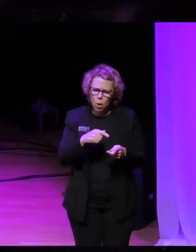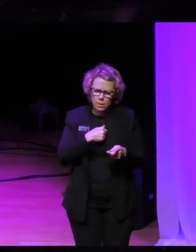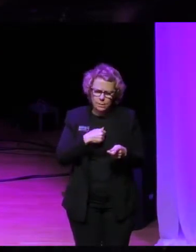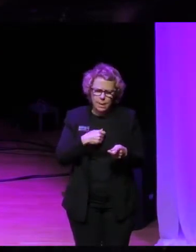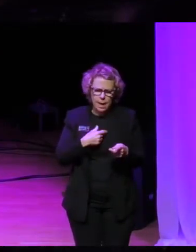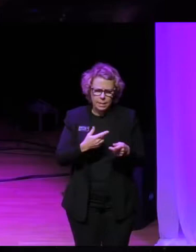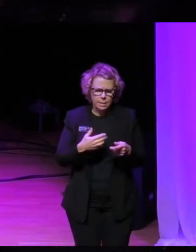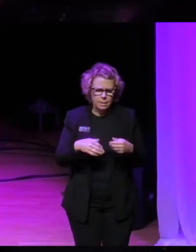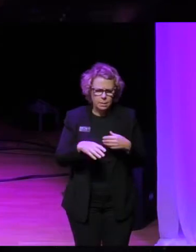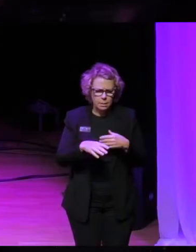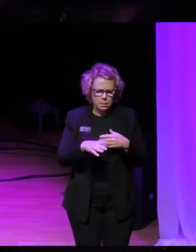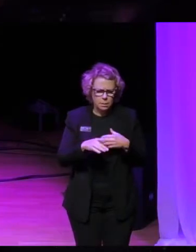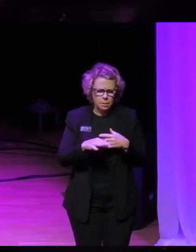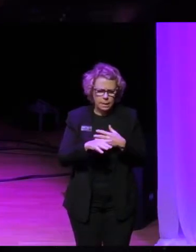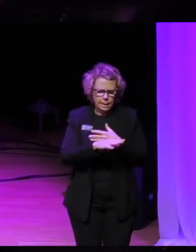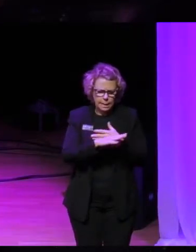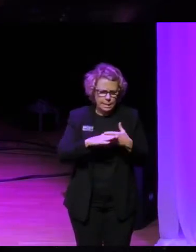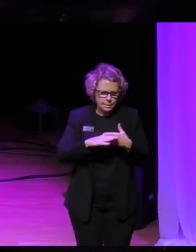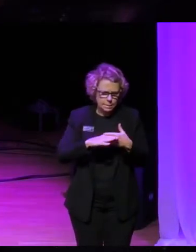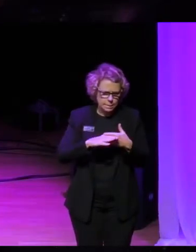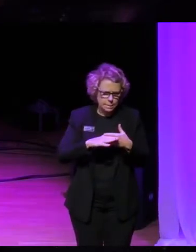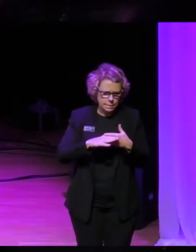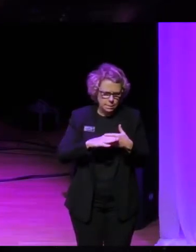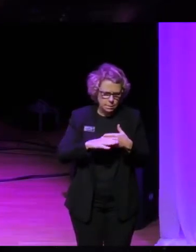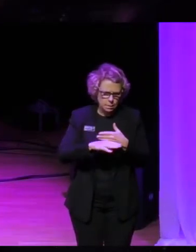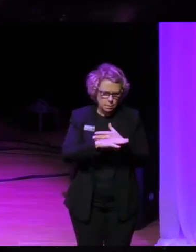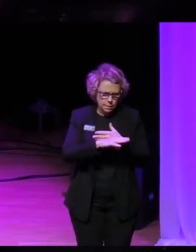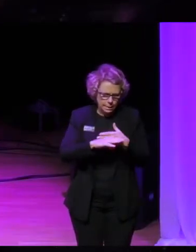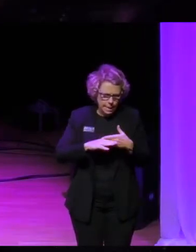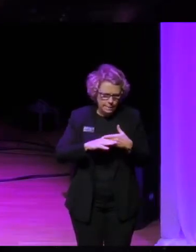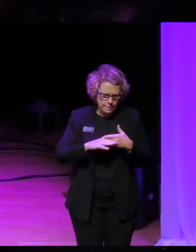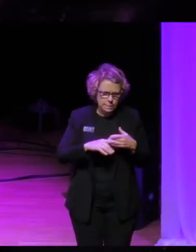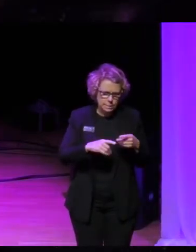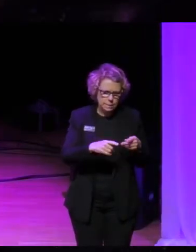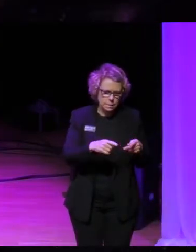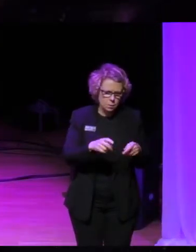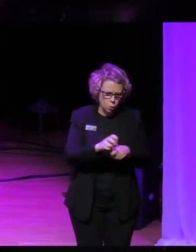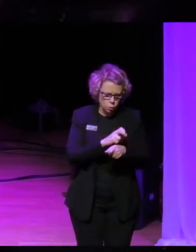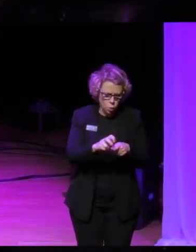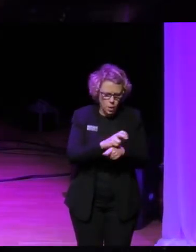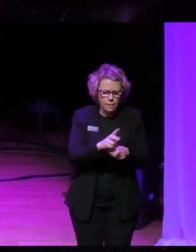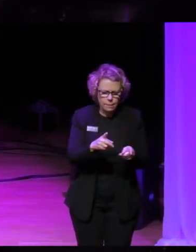wall executive order, which got a lot of attention. But within that executive order, he also